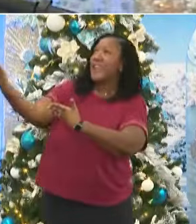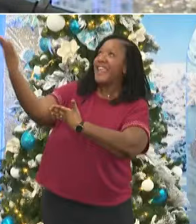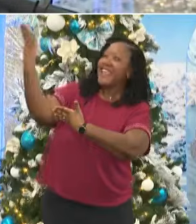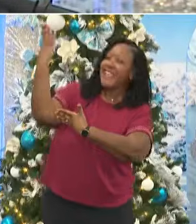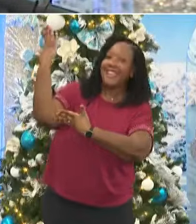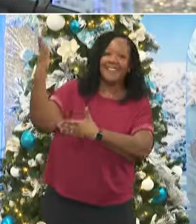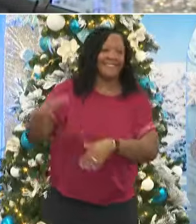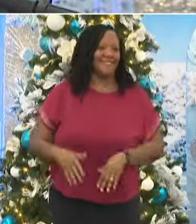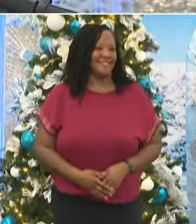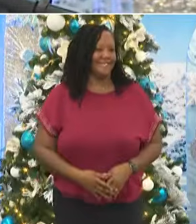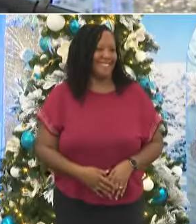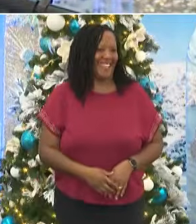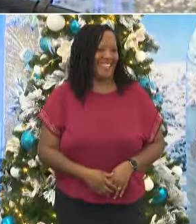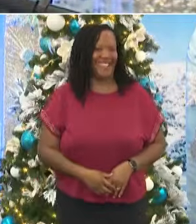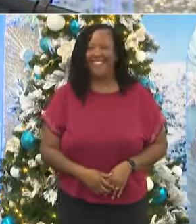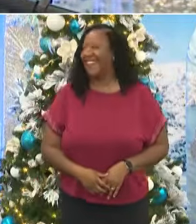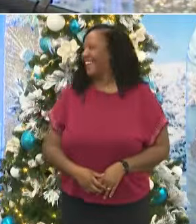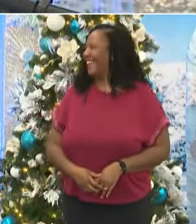morning.